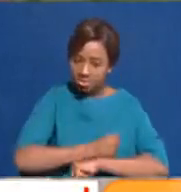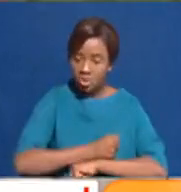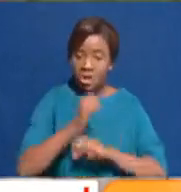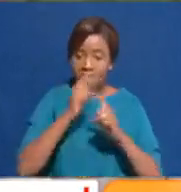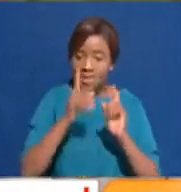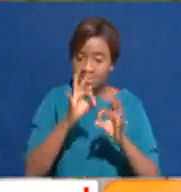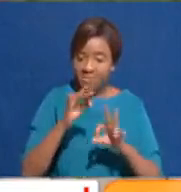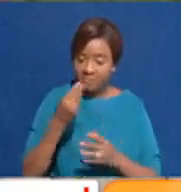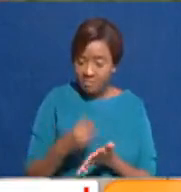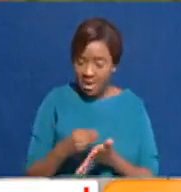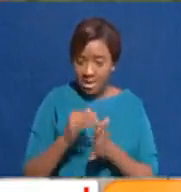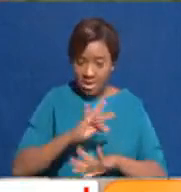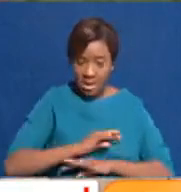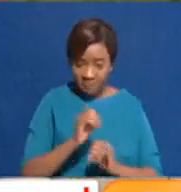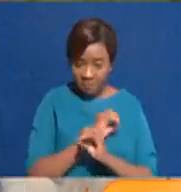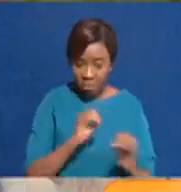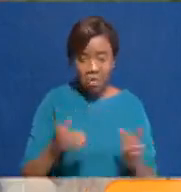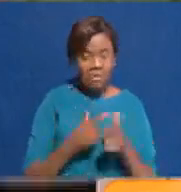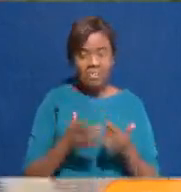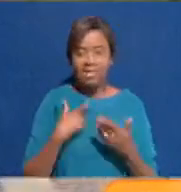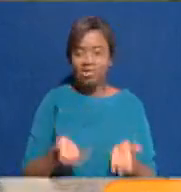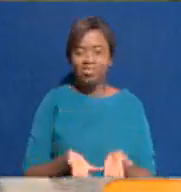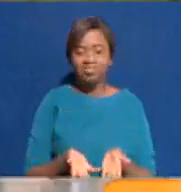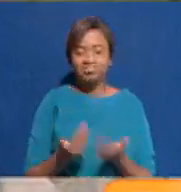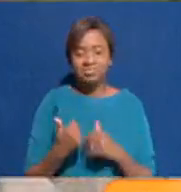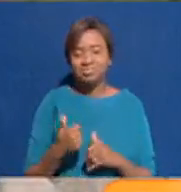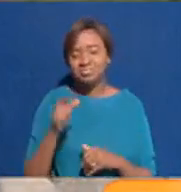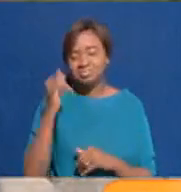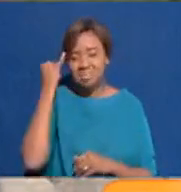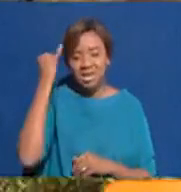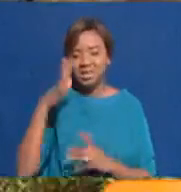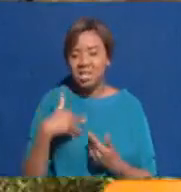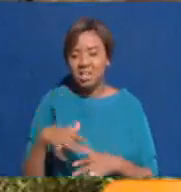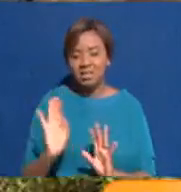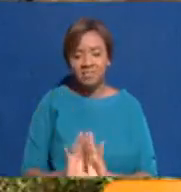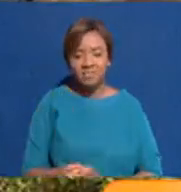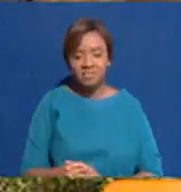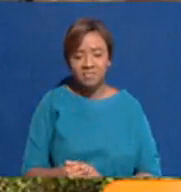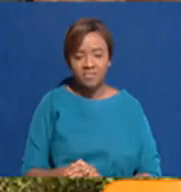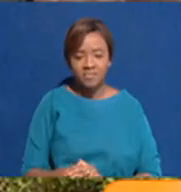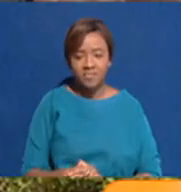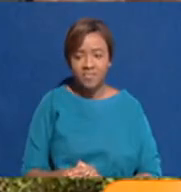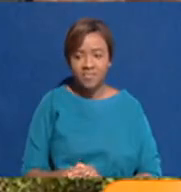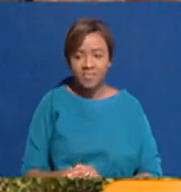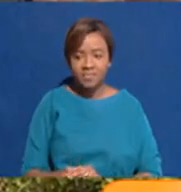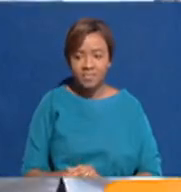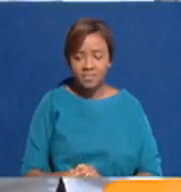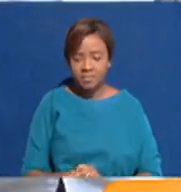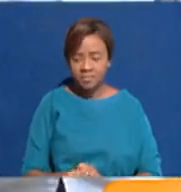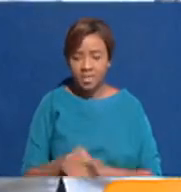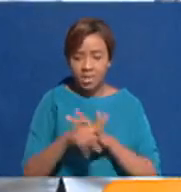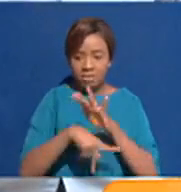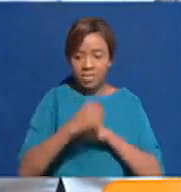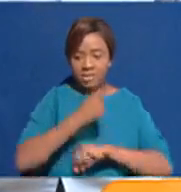itosi, ni avatari hii kitu eise, because it is now a burden to the balance. Questions on how primary school head teachers and its board